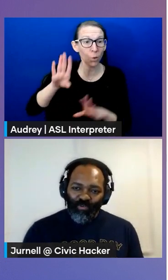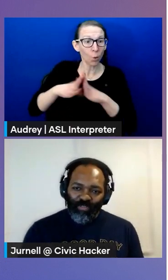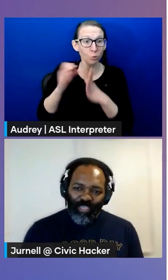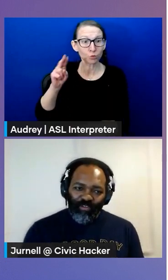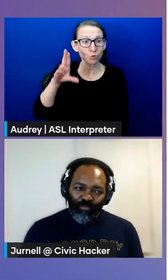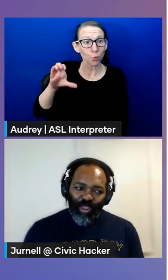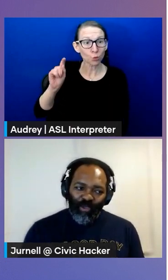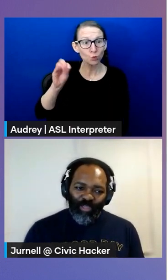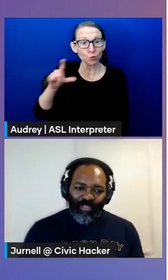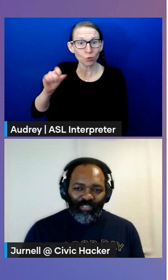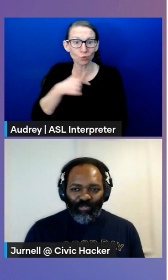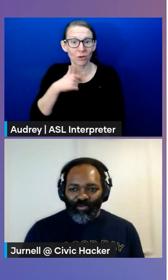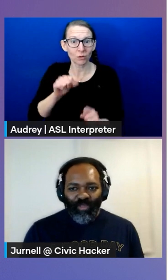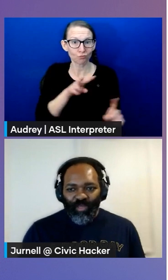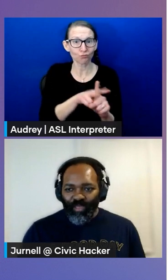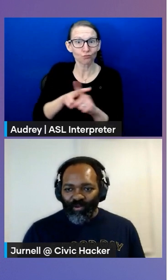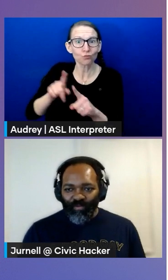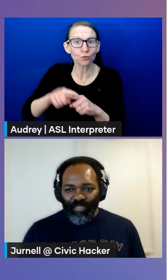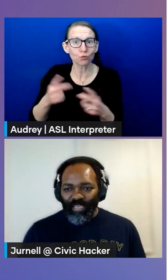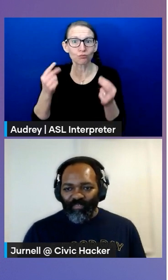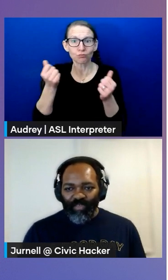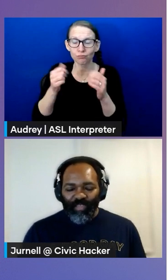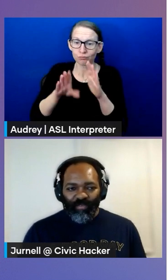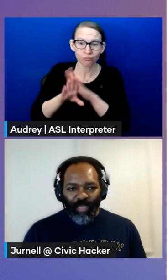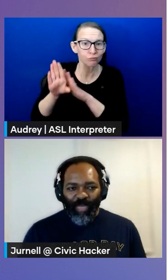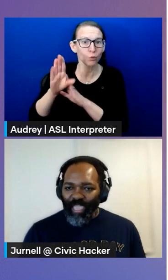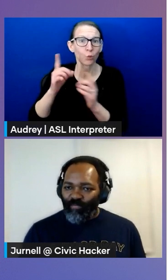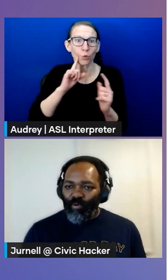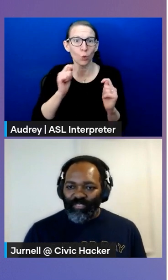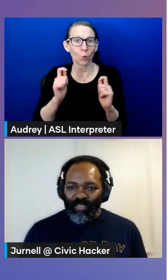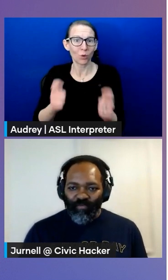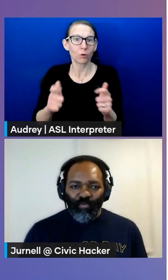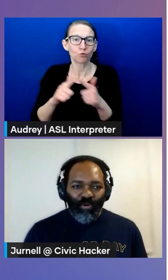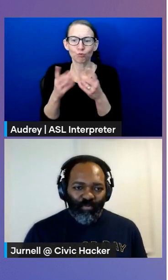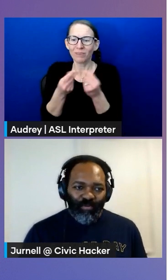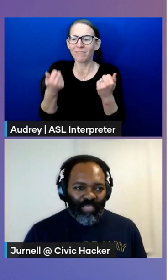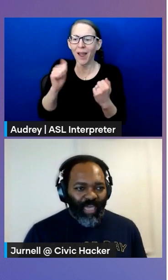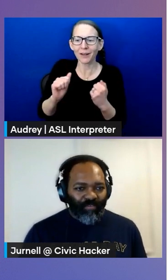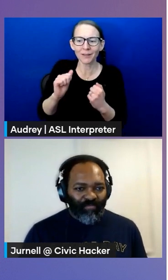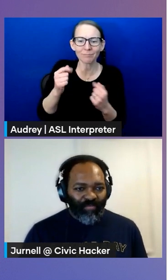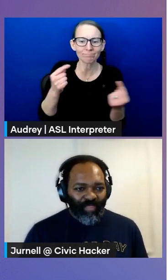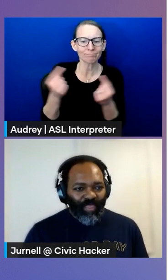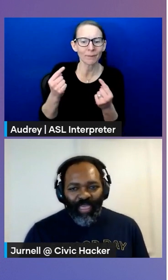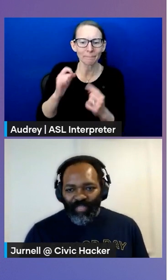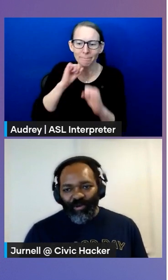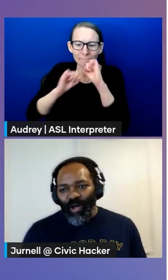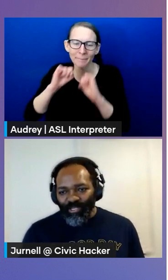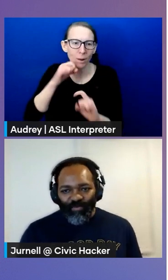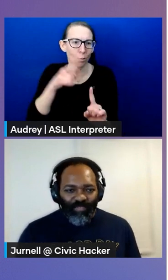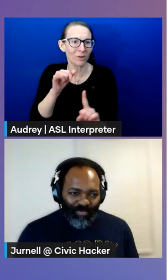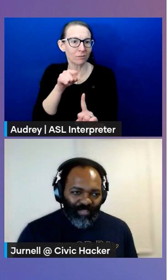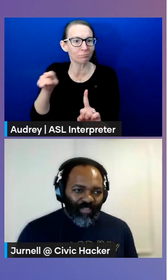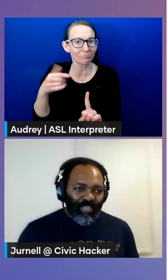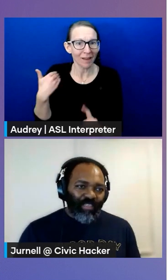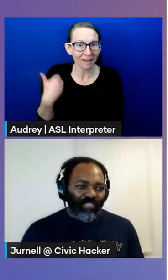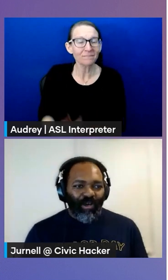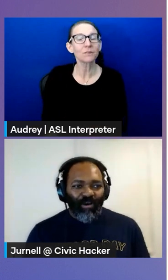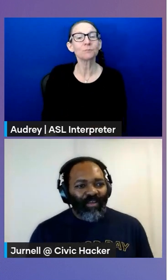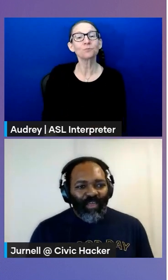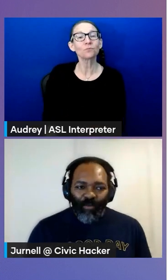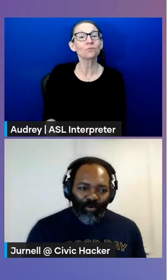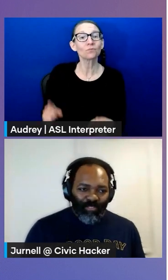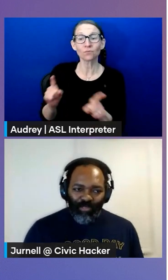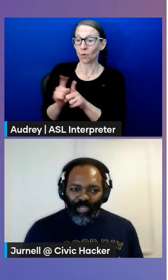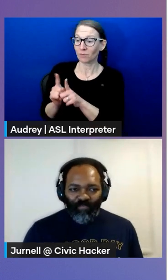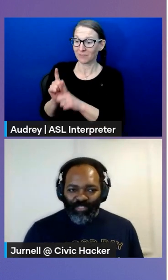solutions together quite quickly to relieve any pain points that vulnerable communities have. And so also specifically in this